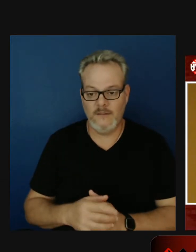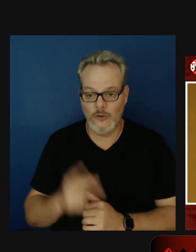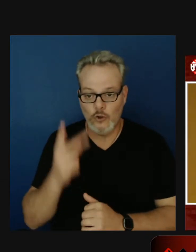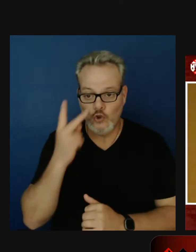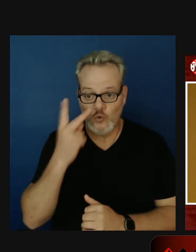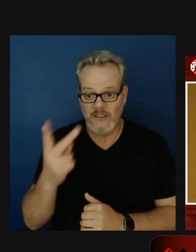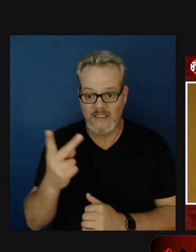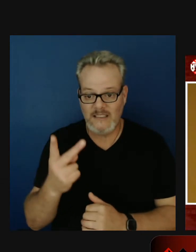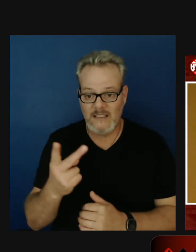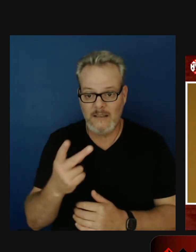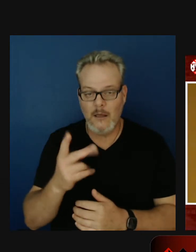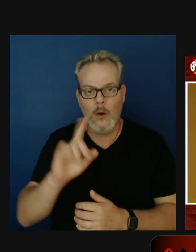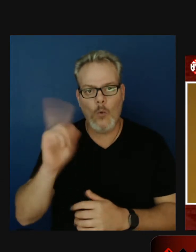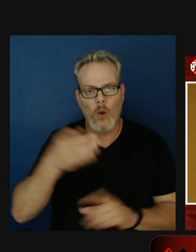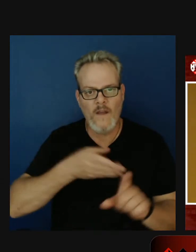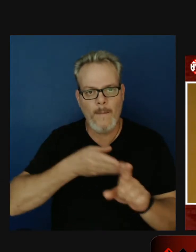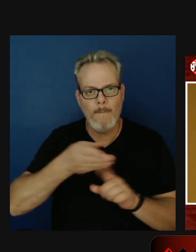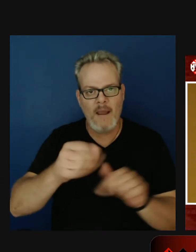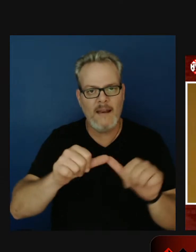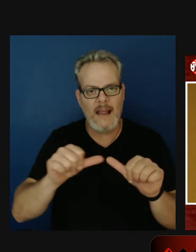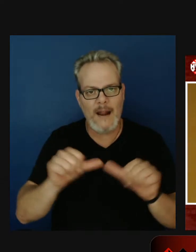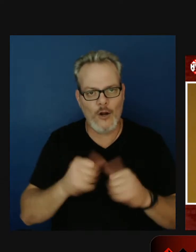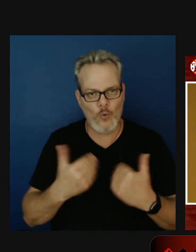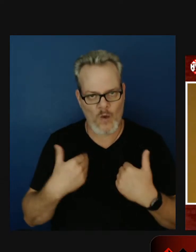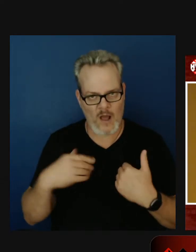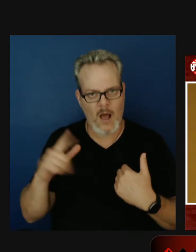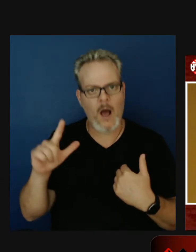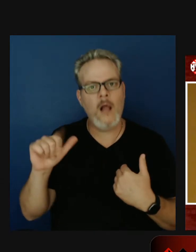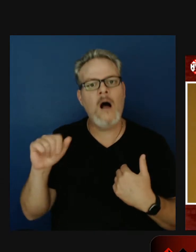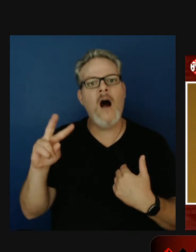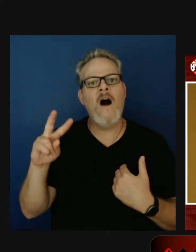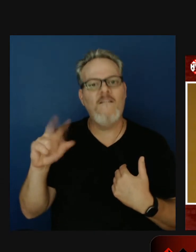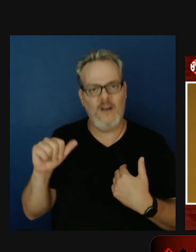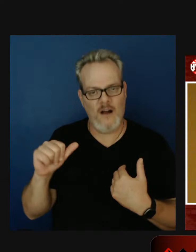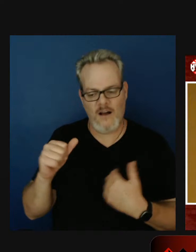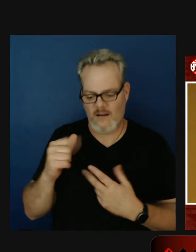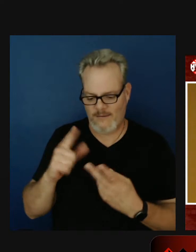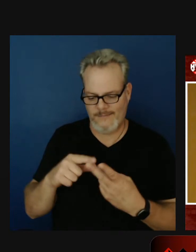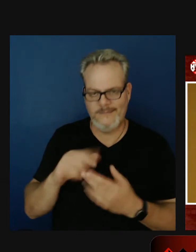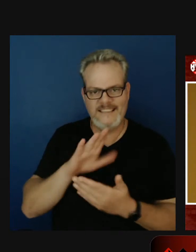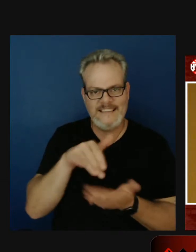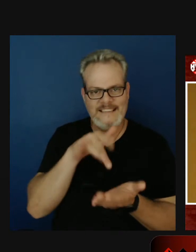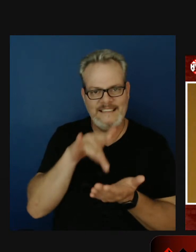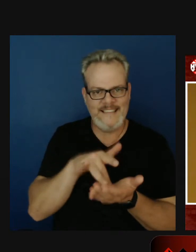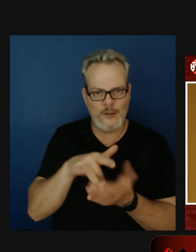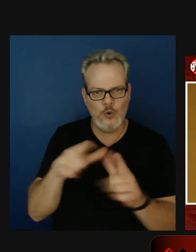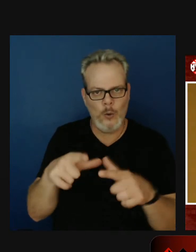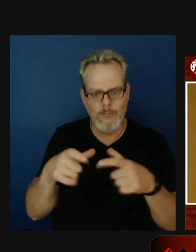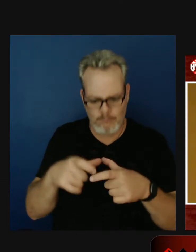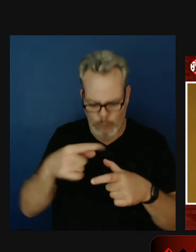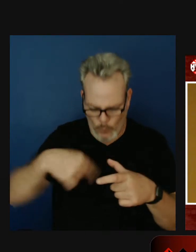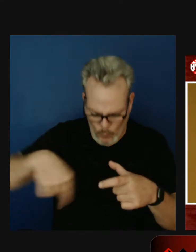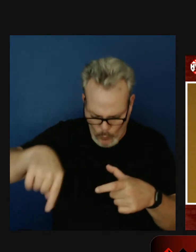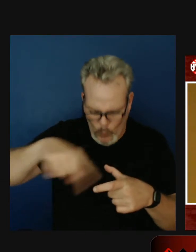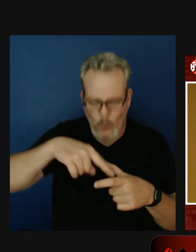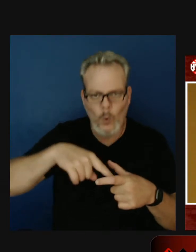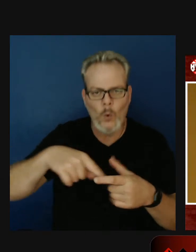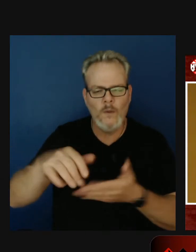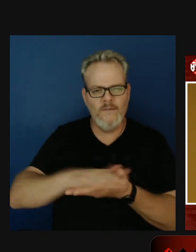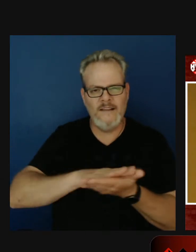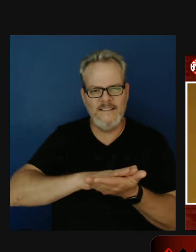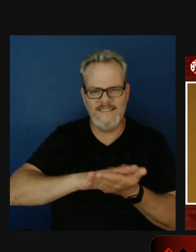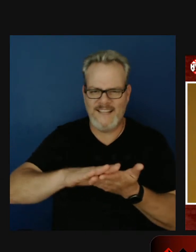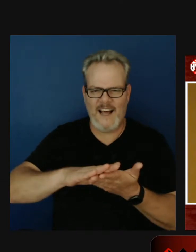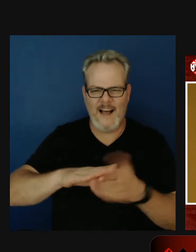where lava is, and kind of the central pool here, and just the nice flat crater around